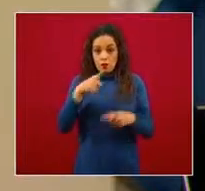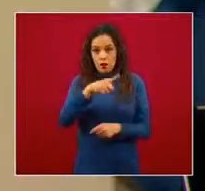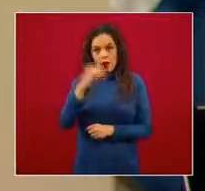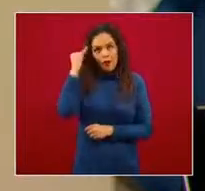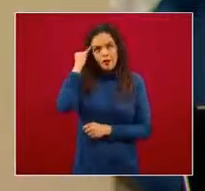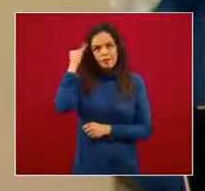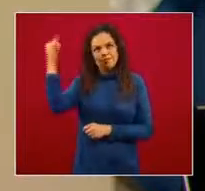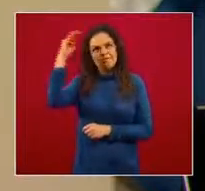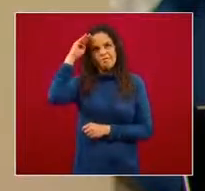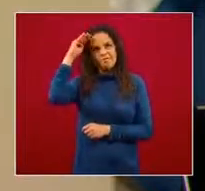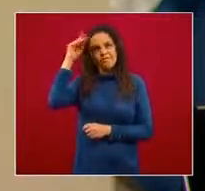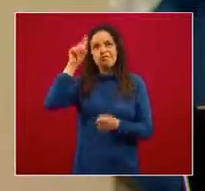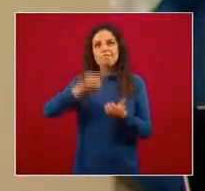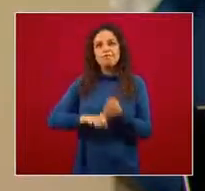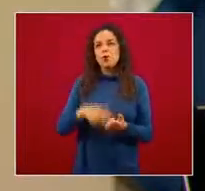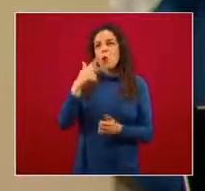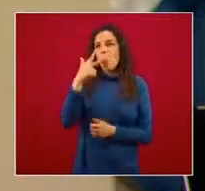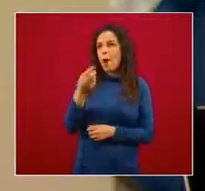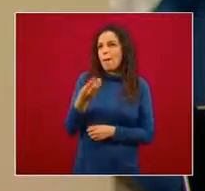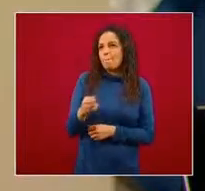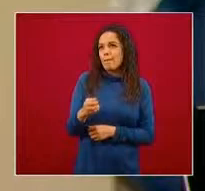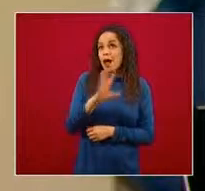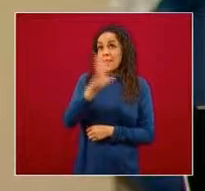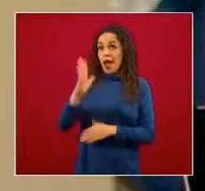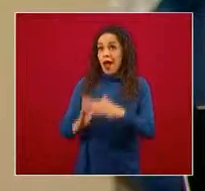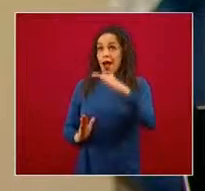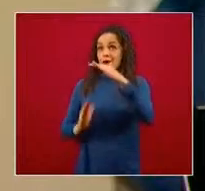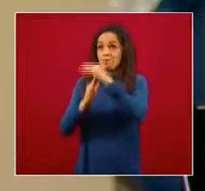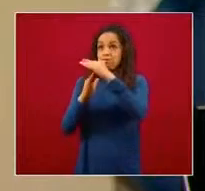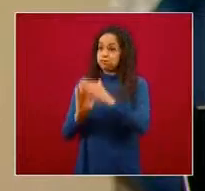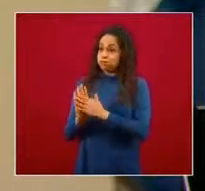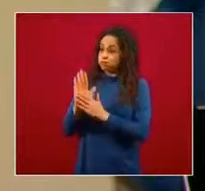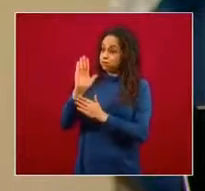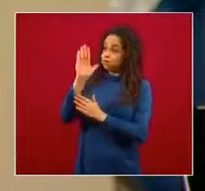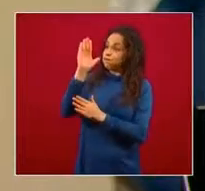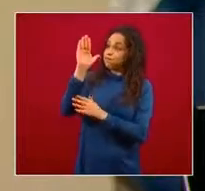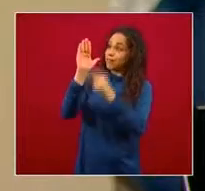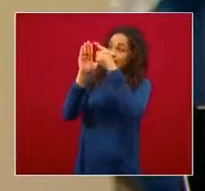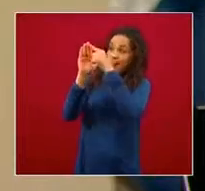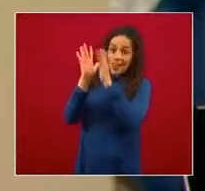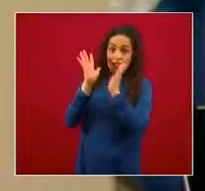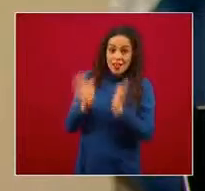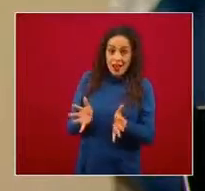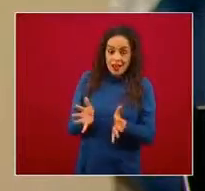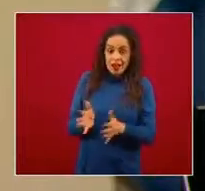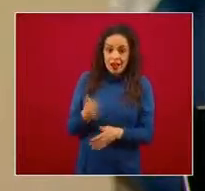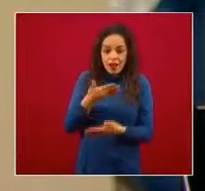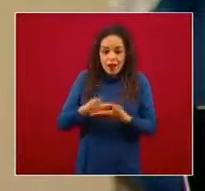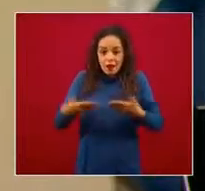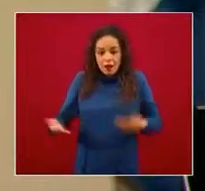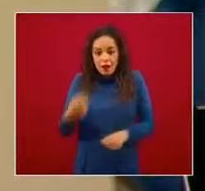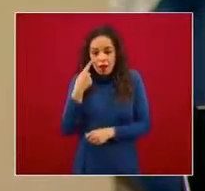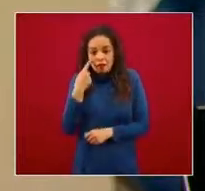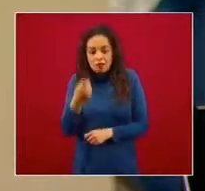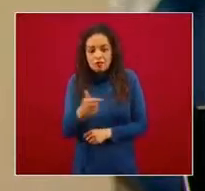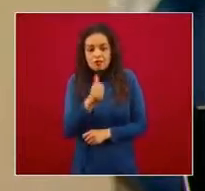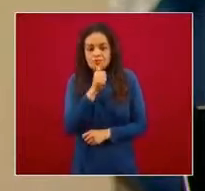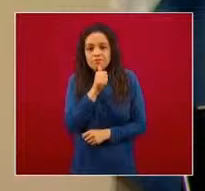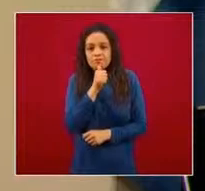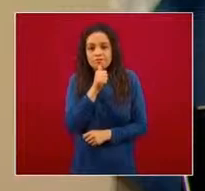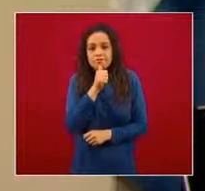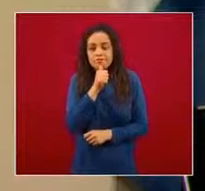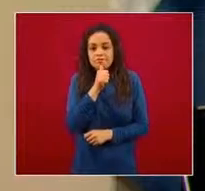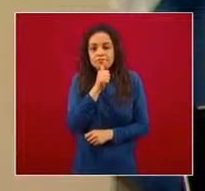in the imaginary collective, we thought that the highest point was going to be June